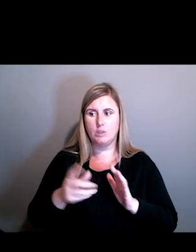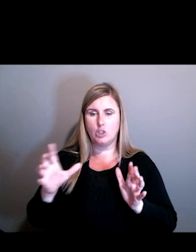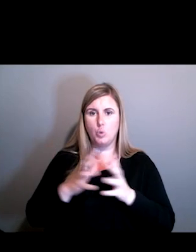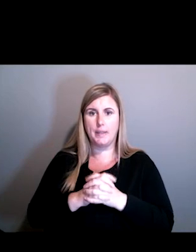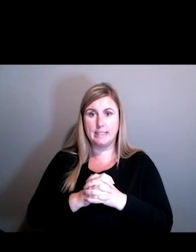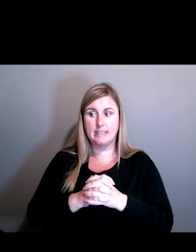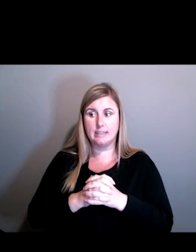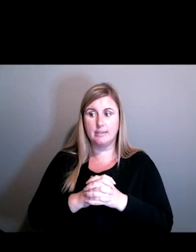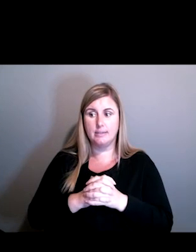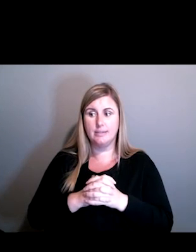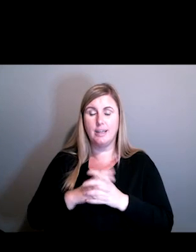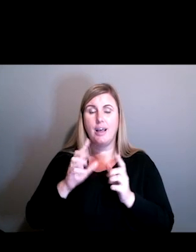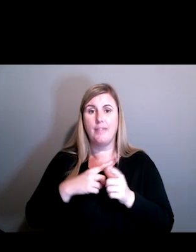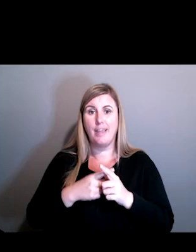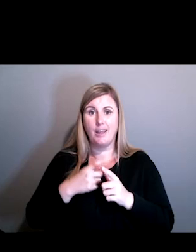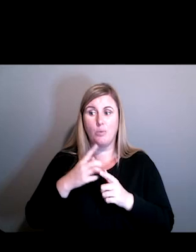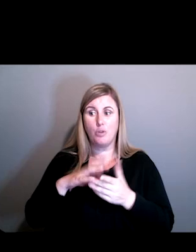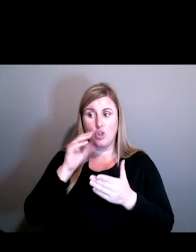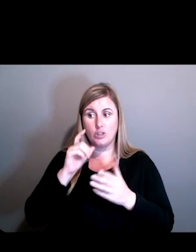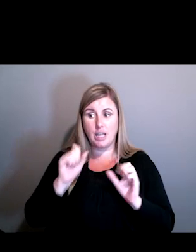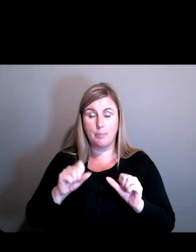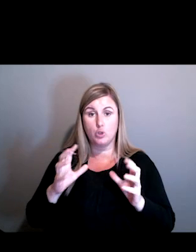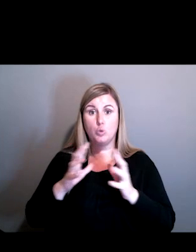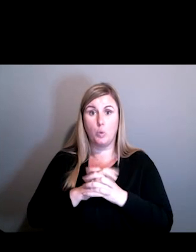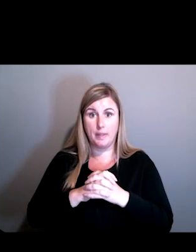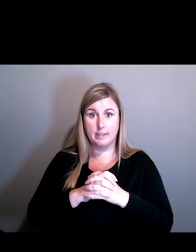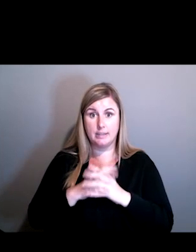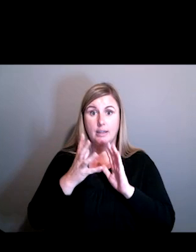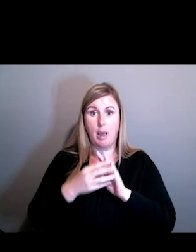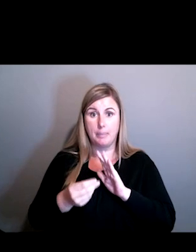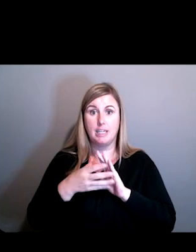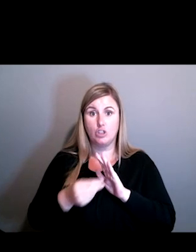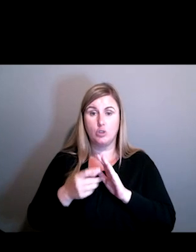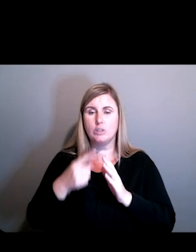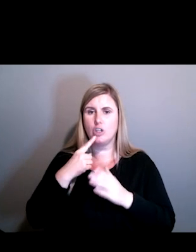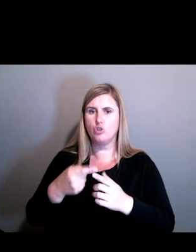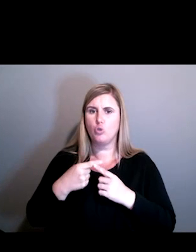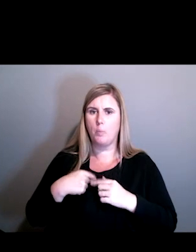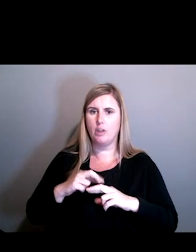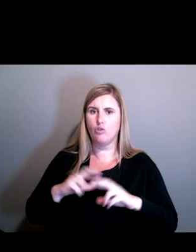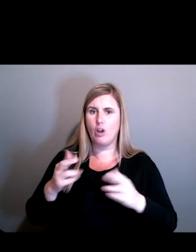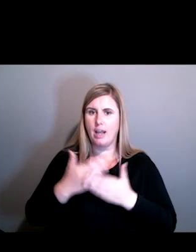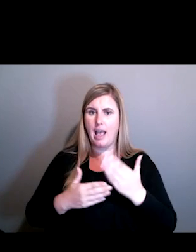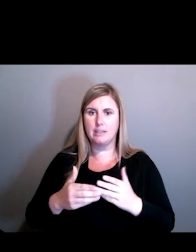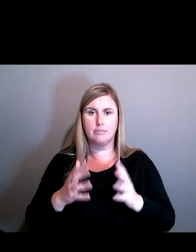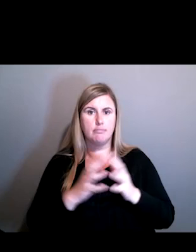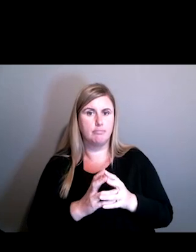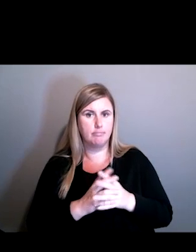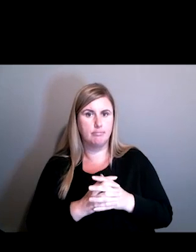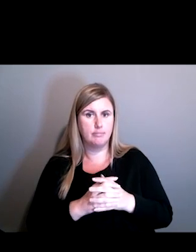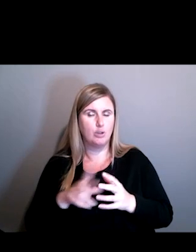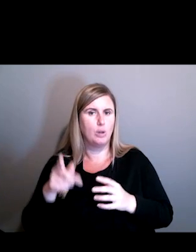do this. And then once the learner is able to do that in imitation, then you say, show me ready hands, and you teach it as a